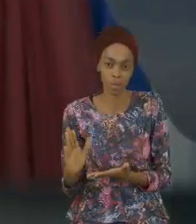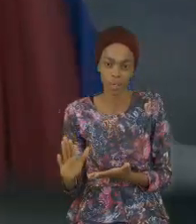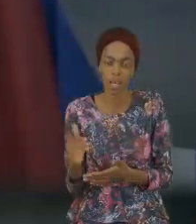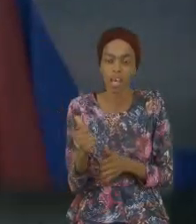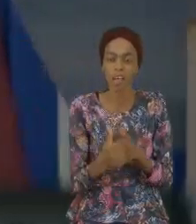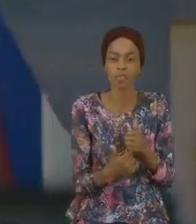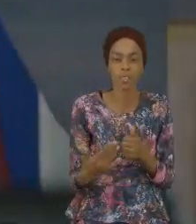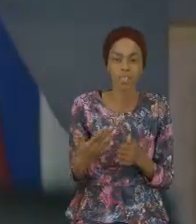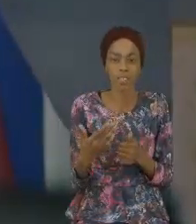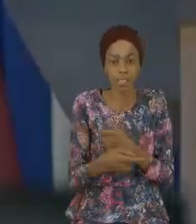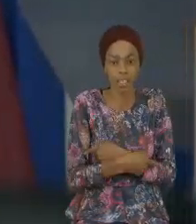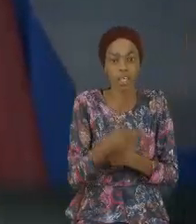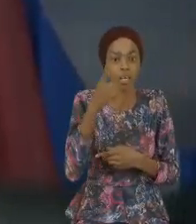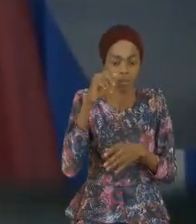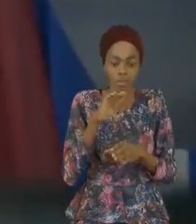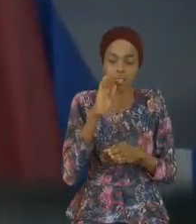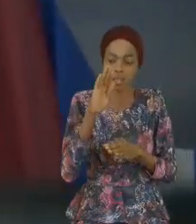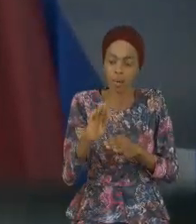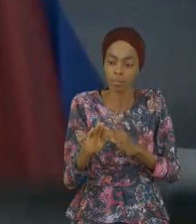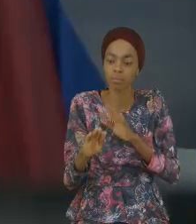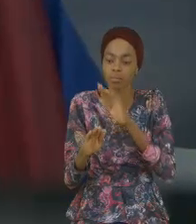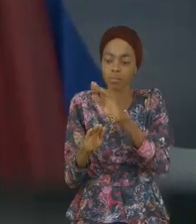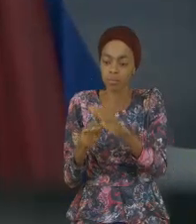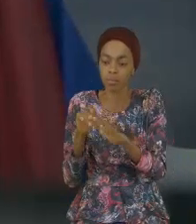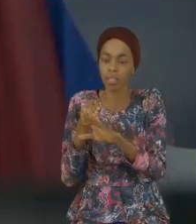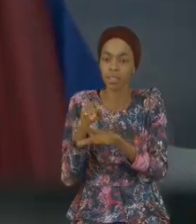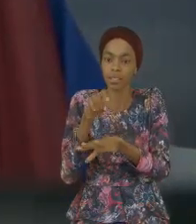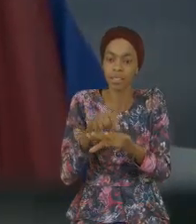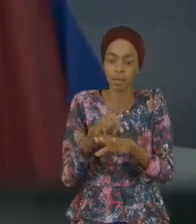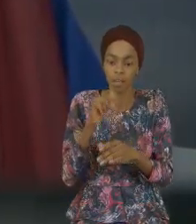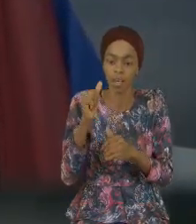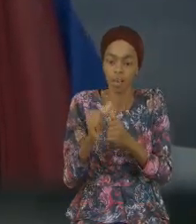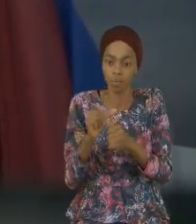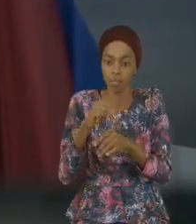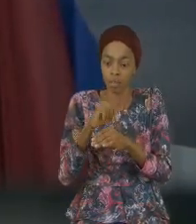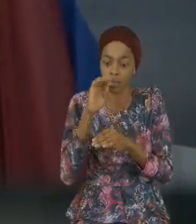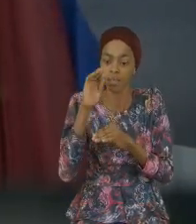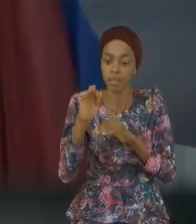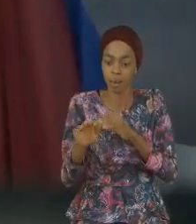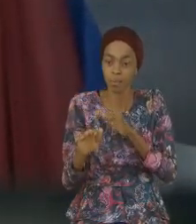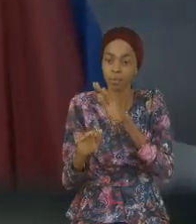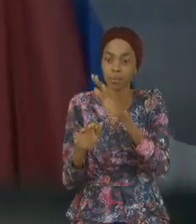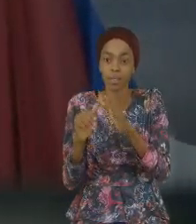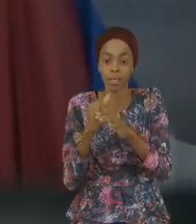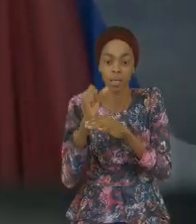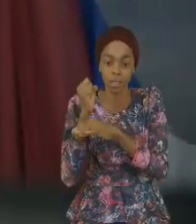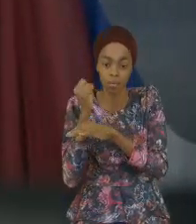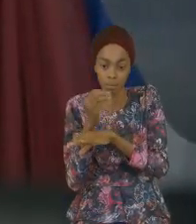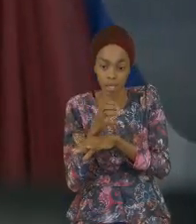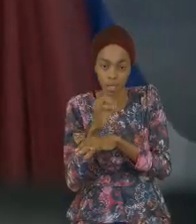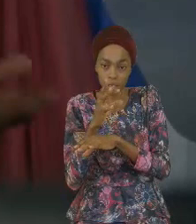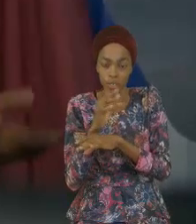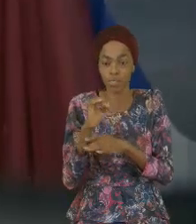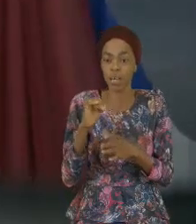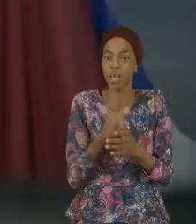day, a step at a time, a moment at a time, a message at a time,